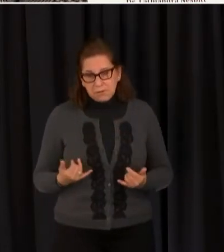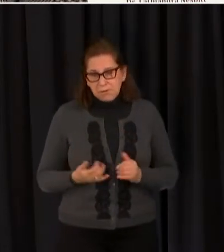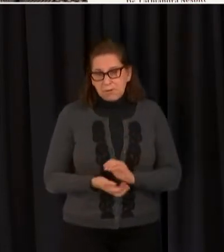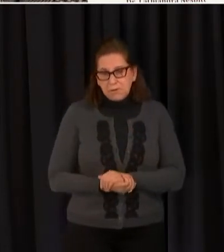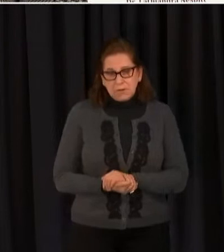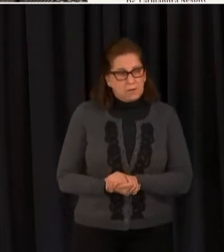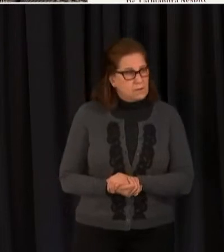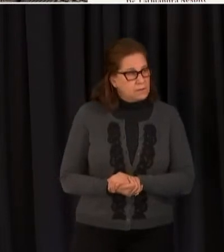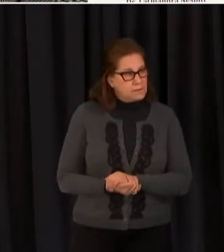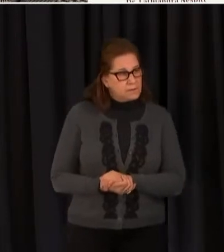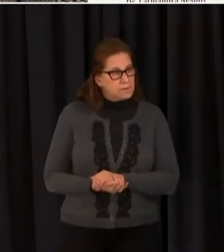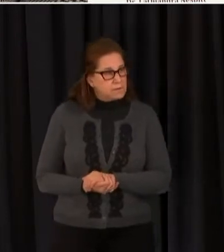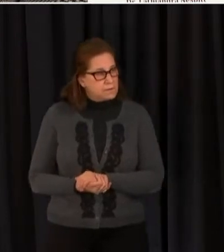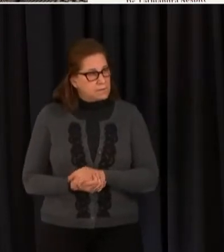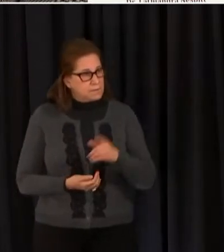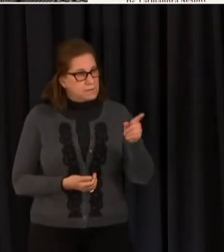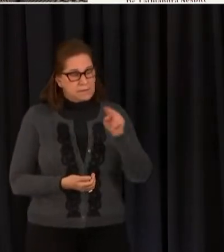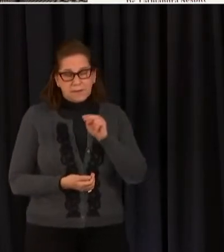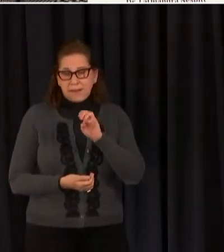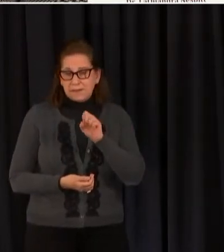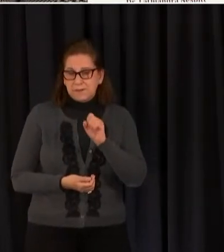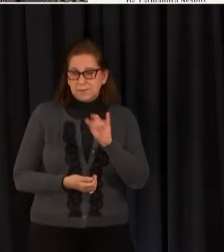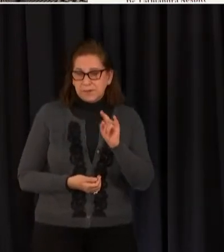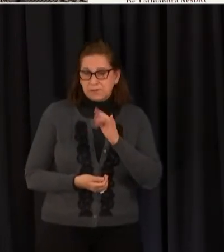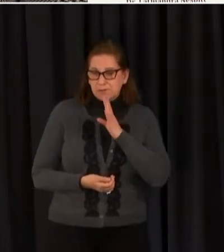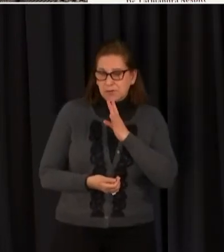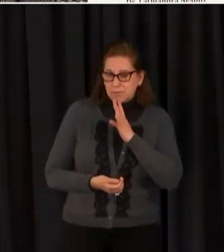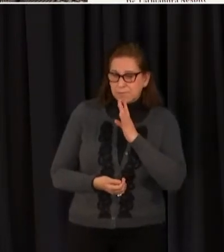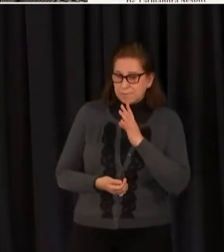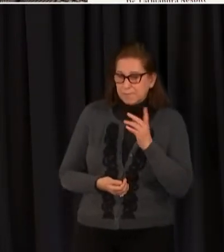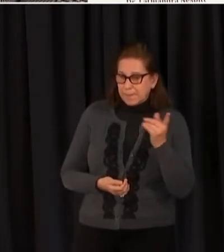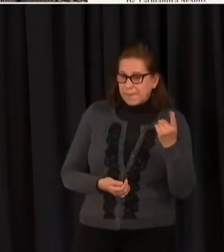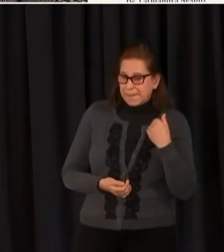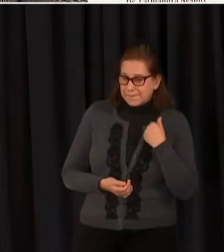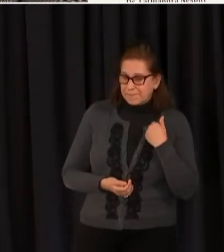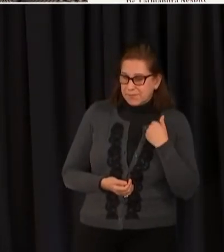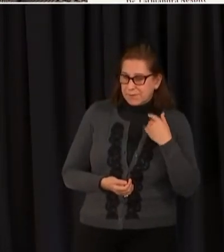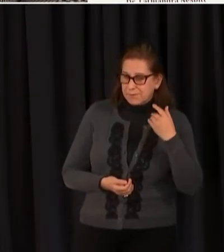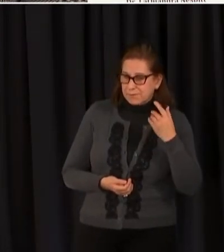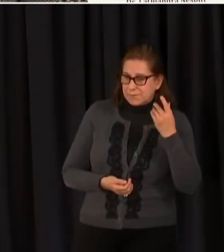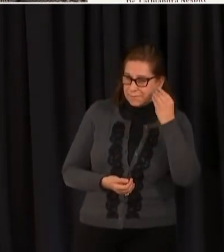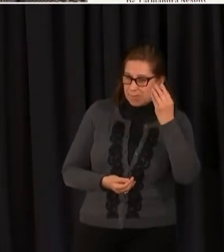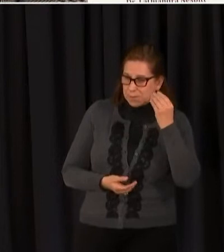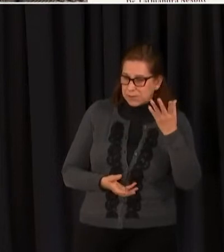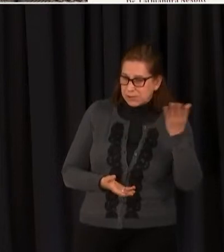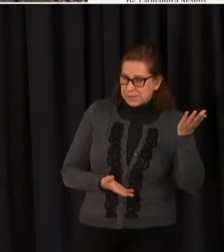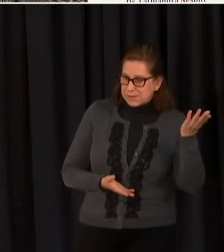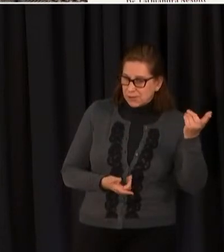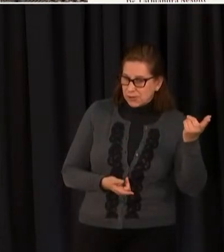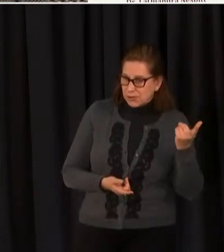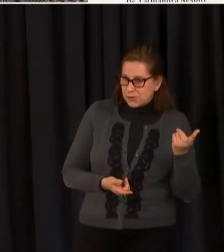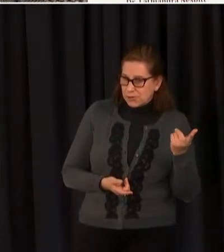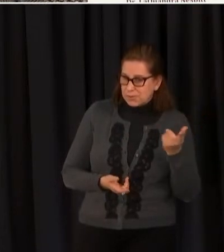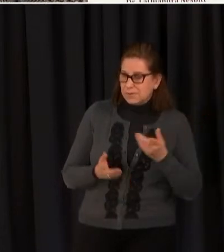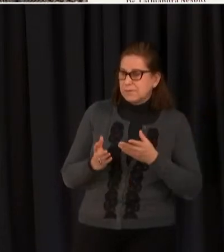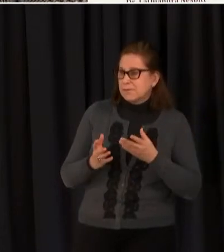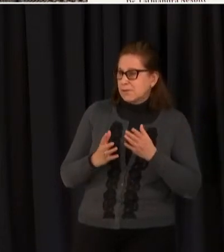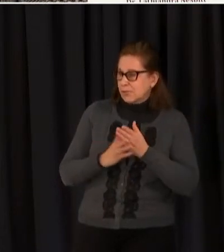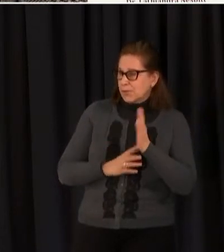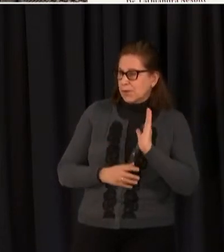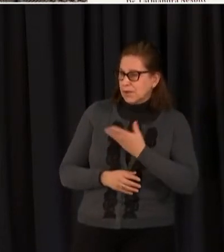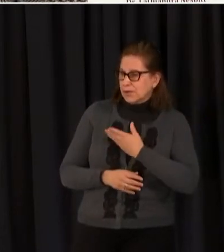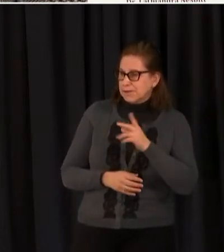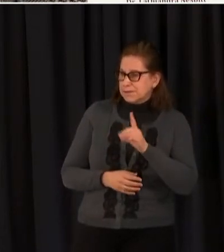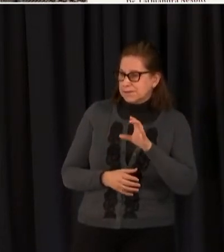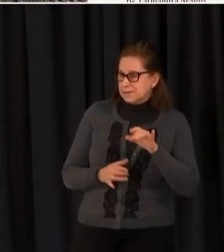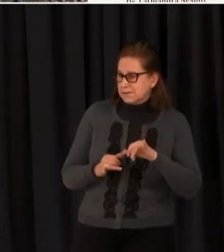however, is that we're not getting all of the data we would like to get from the VA, and there may be some seniors who were vaccinated through that system that we still need data